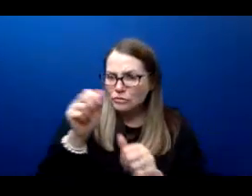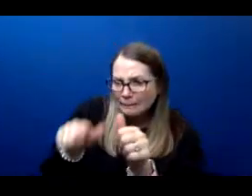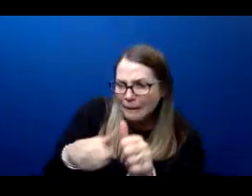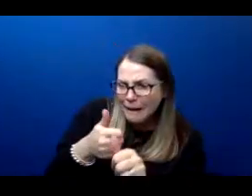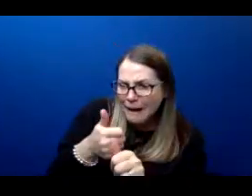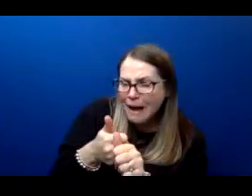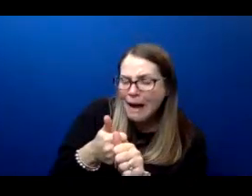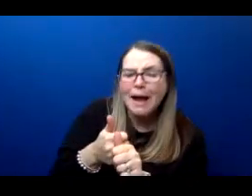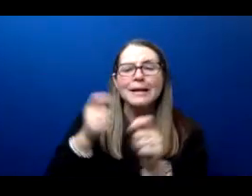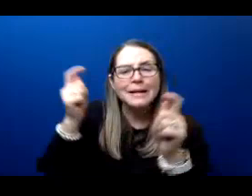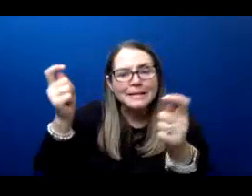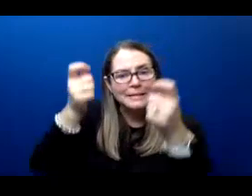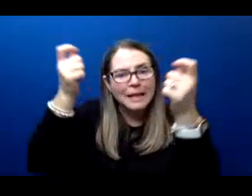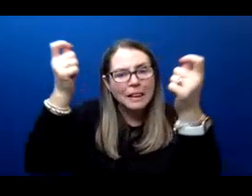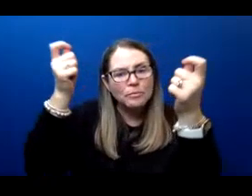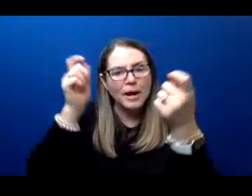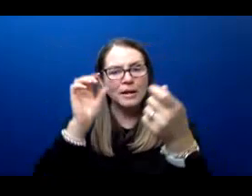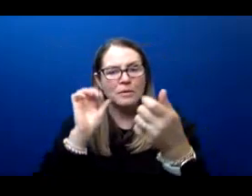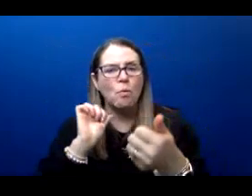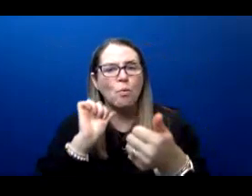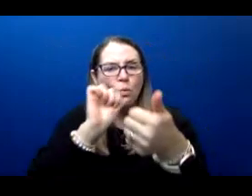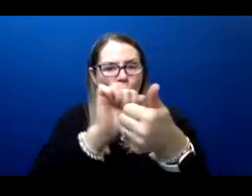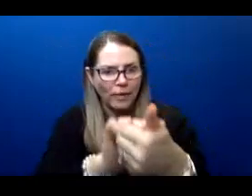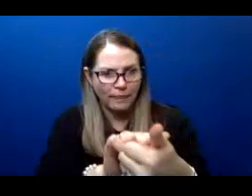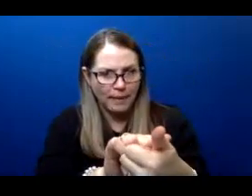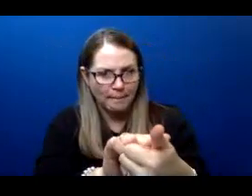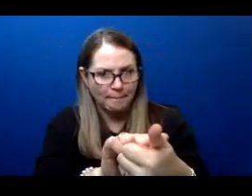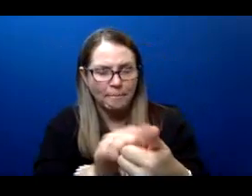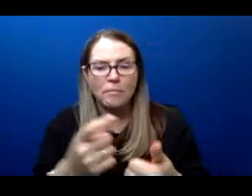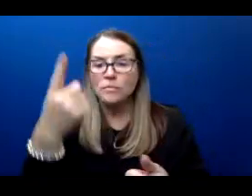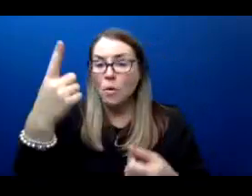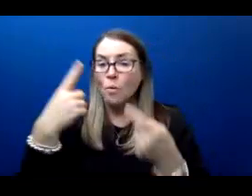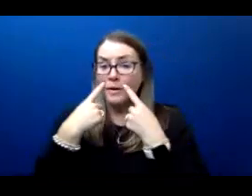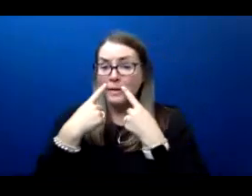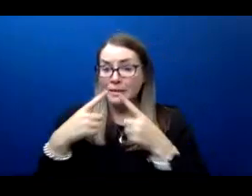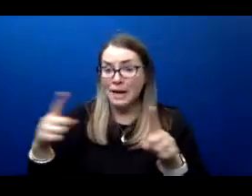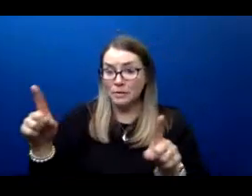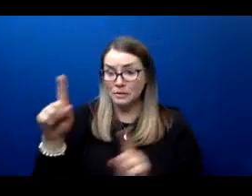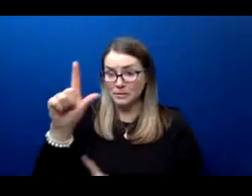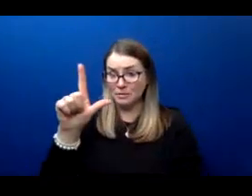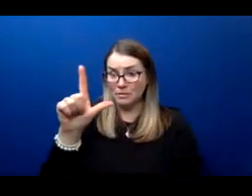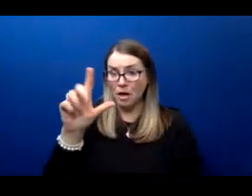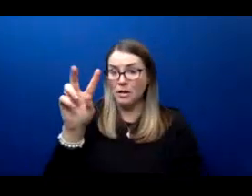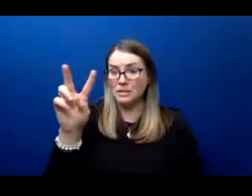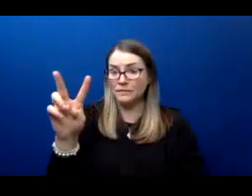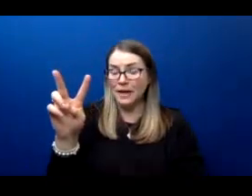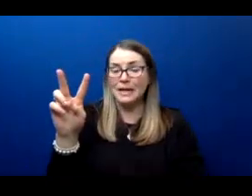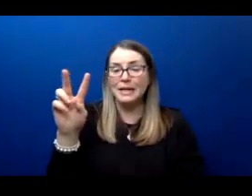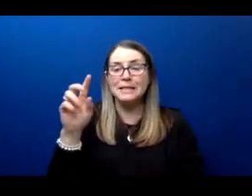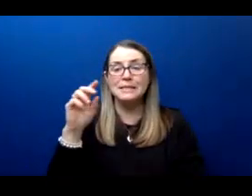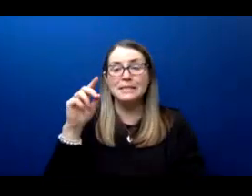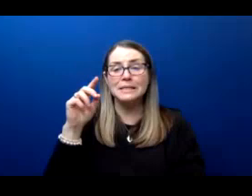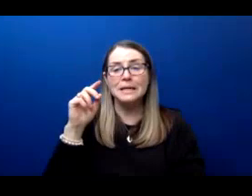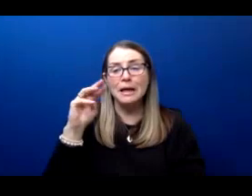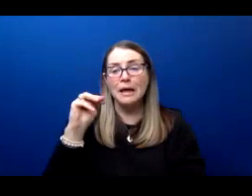kind of celebrate with them. One announcement that I'd like to make is that Las Vegas Mayor Berkeley